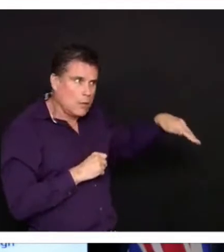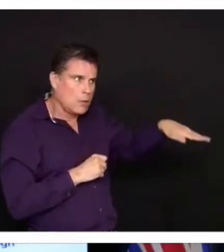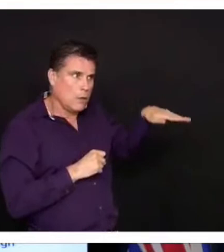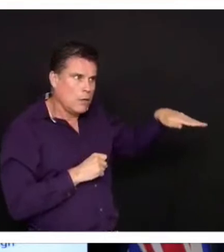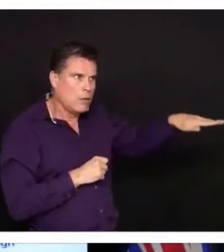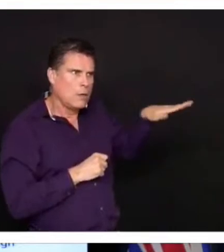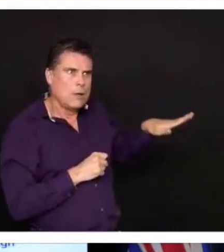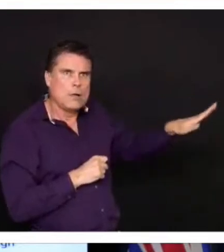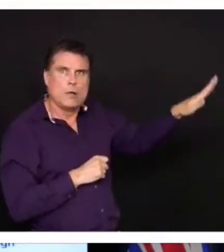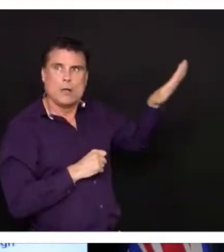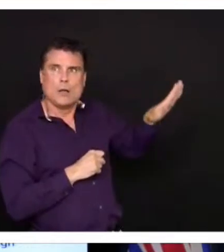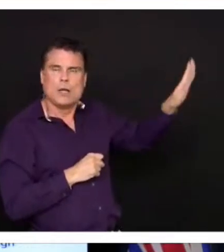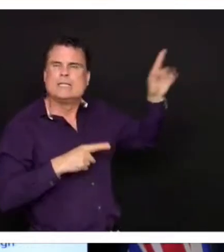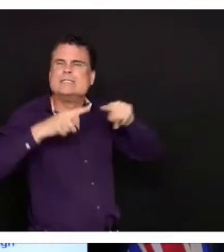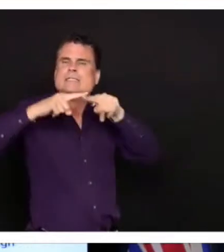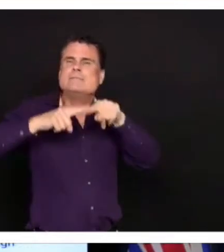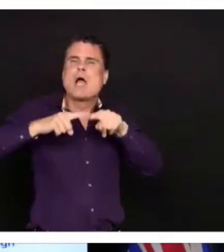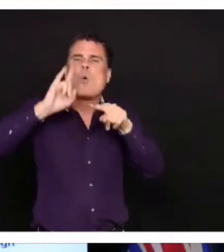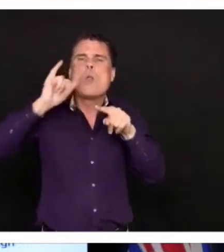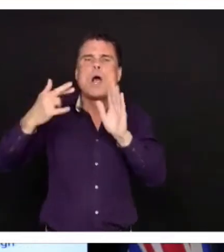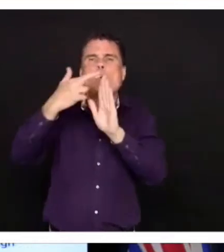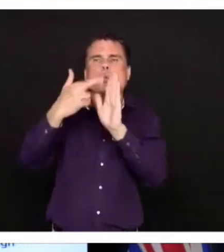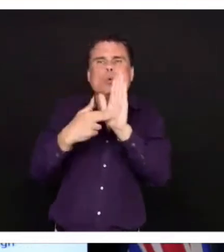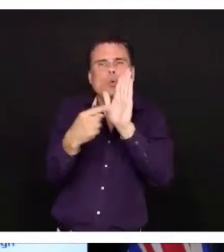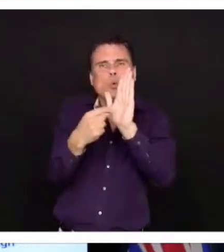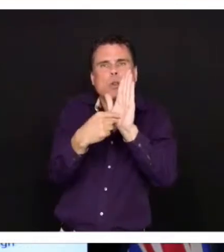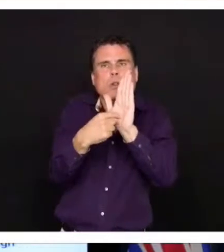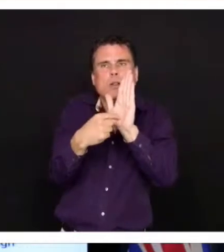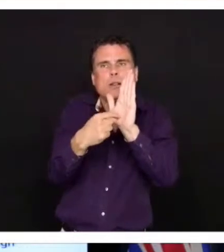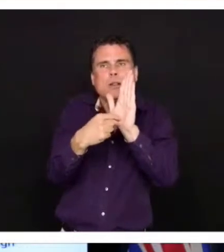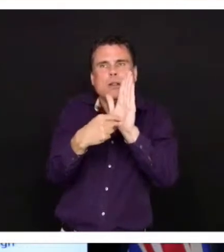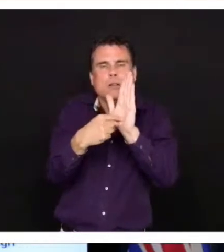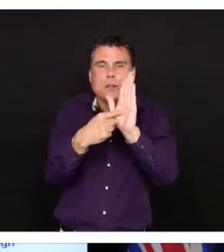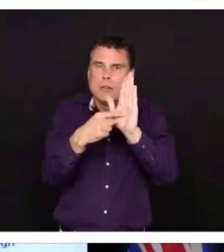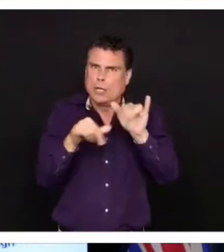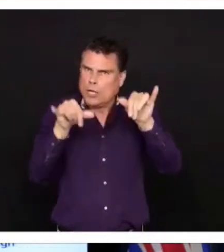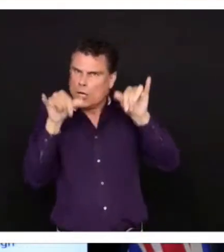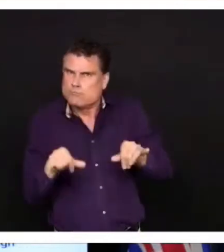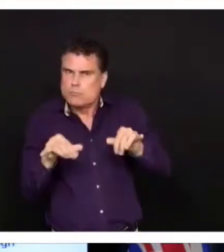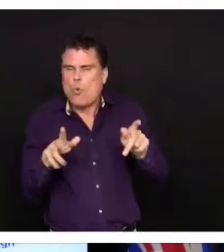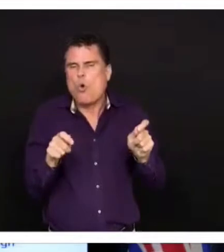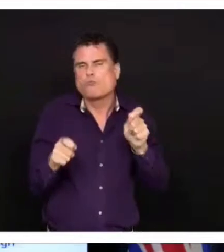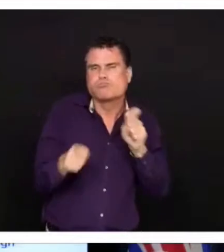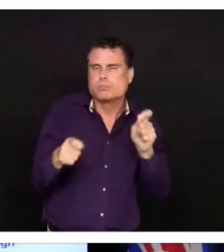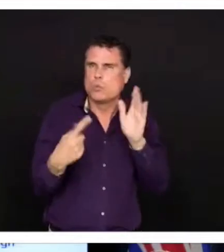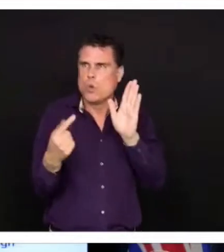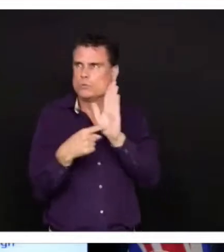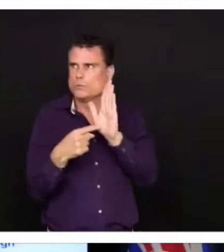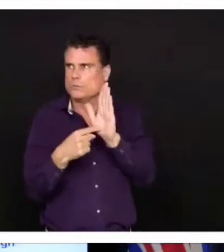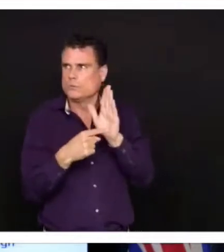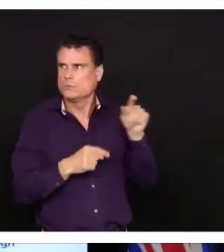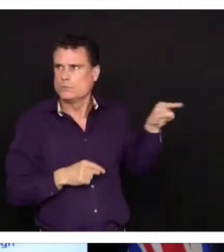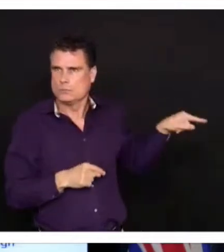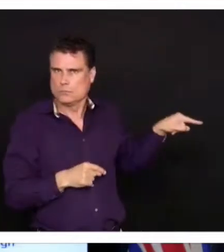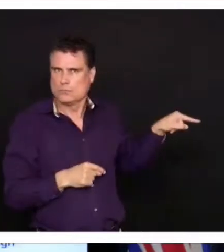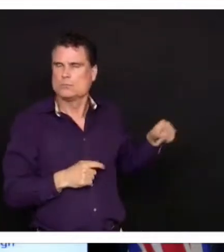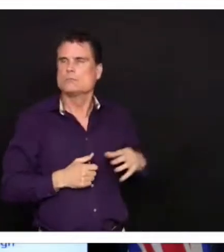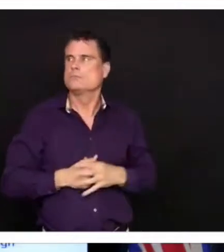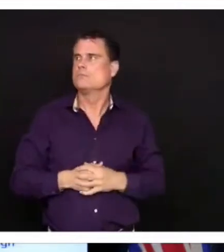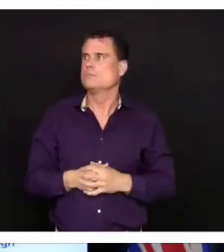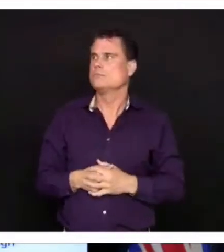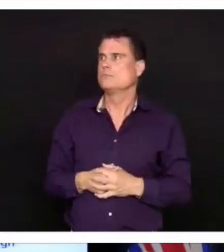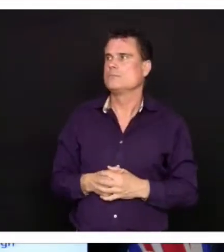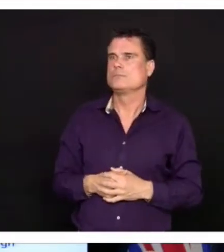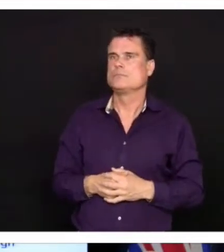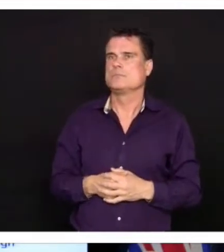So we are on the right track, but we must hold that line. Together we have made good decisions, and we've made